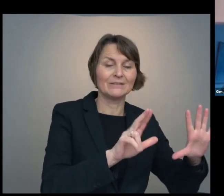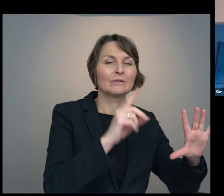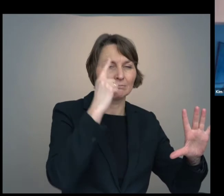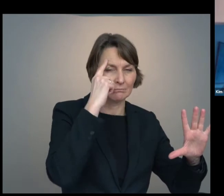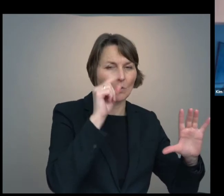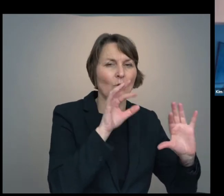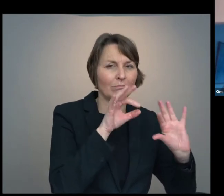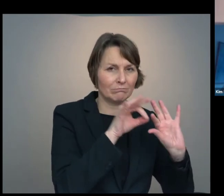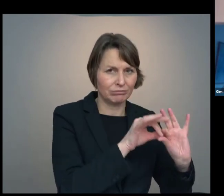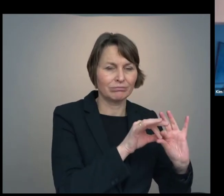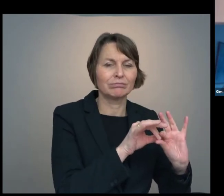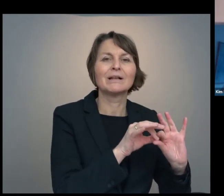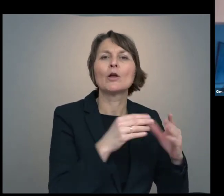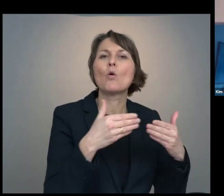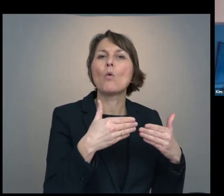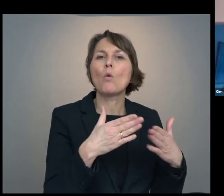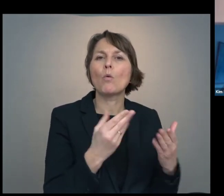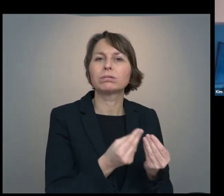running on